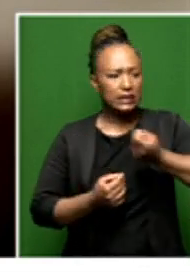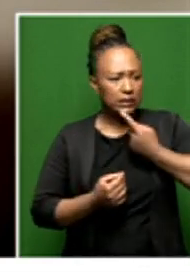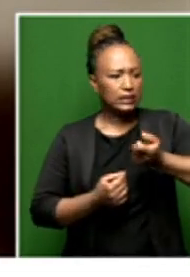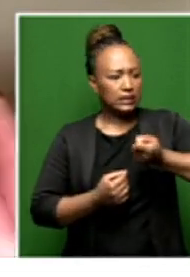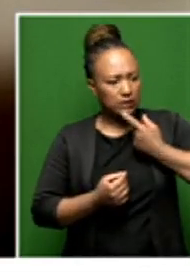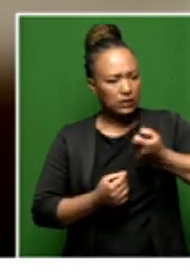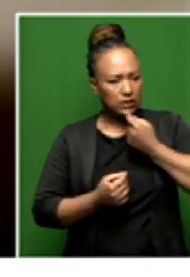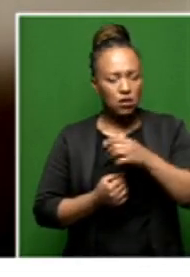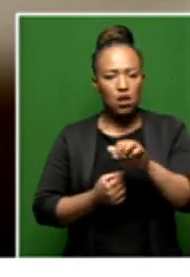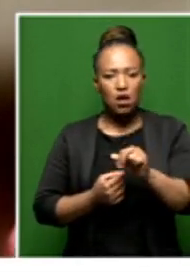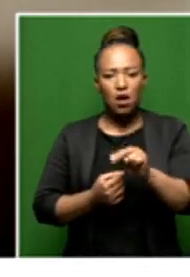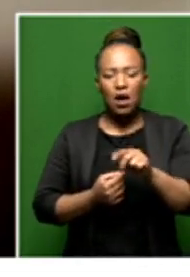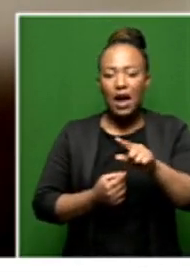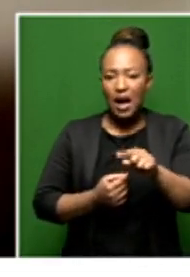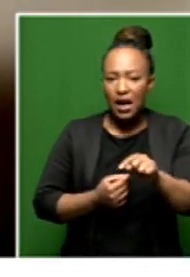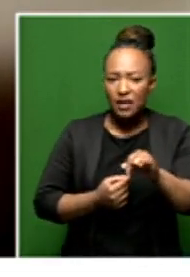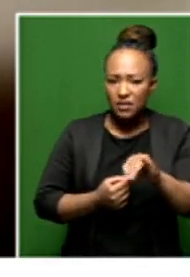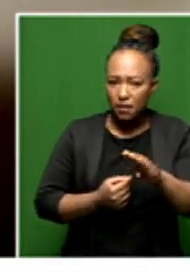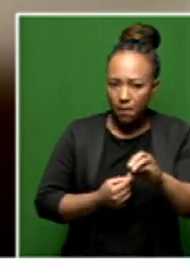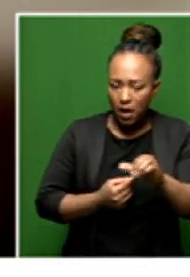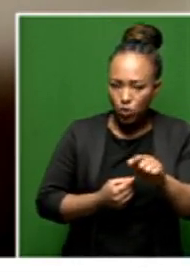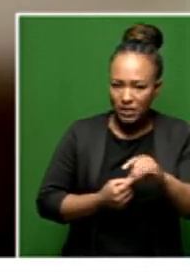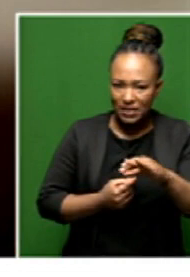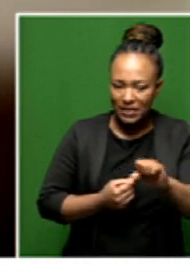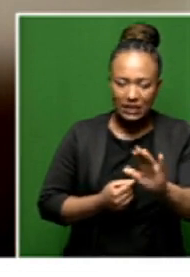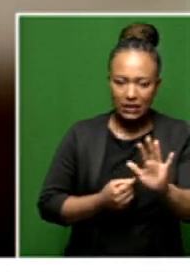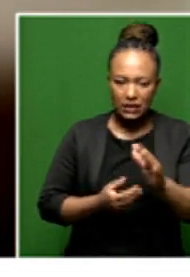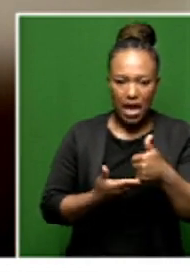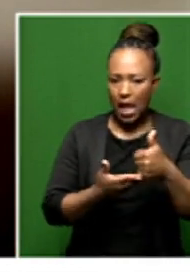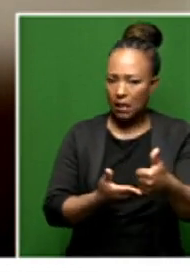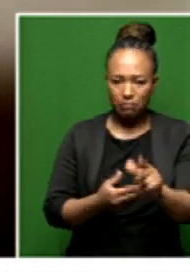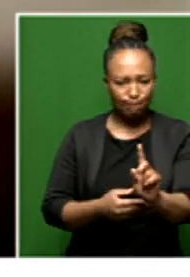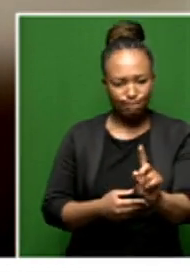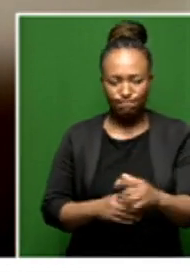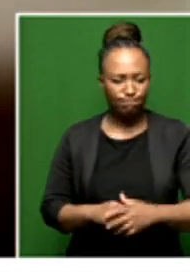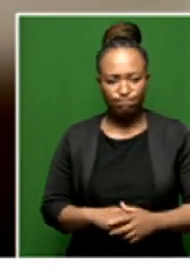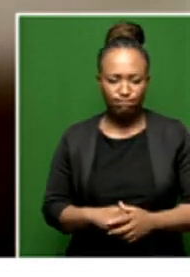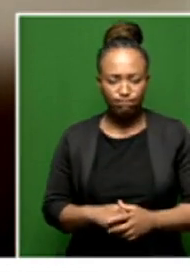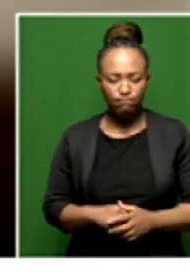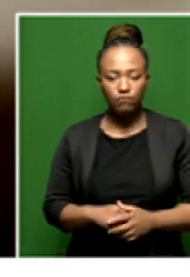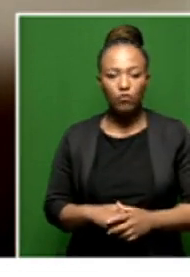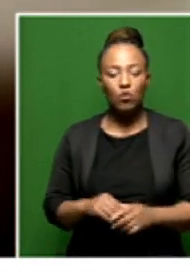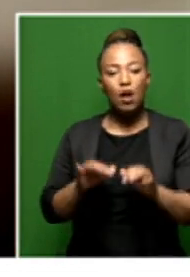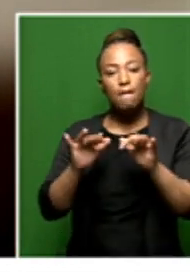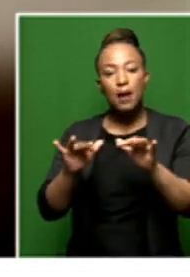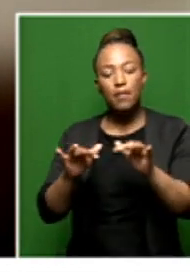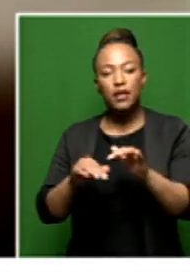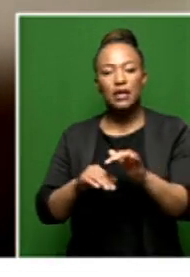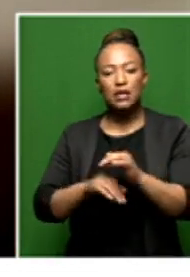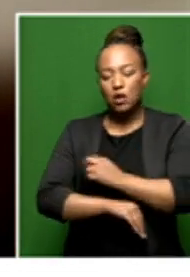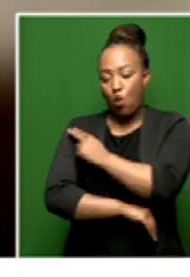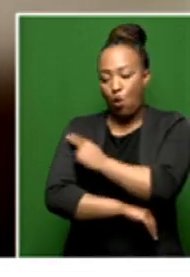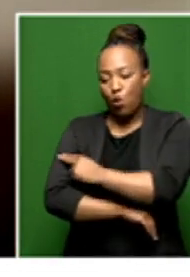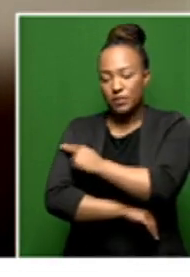antibiotics or you're taking the newest, most expensive antibiotics. It doesn't work like that. And the public sector, people who get their health